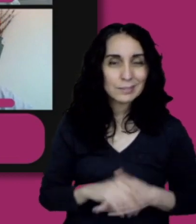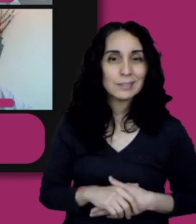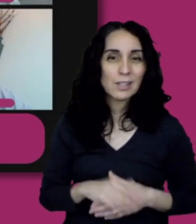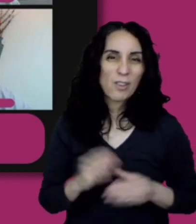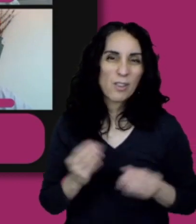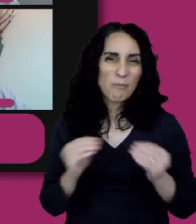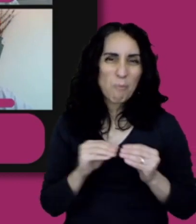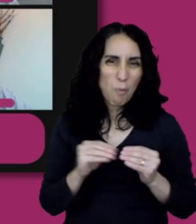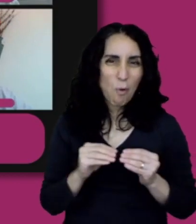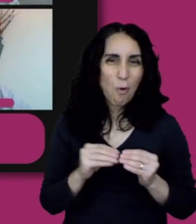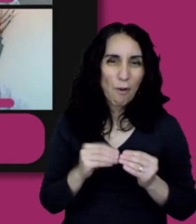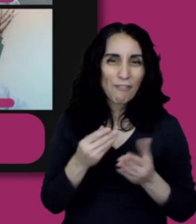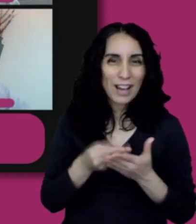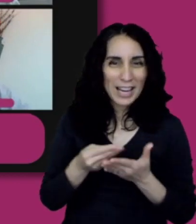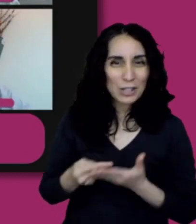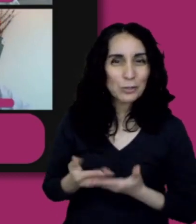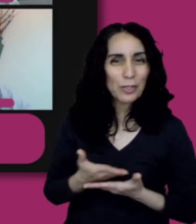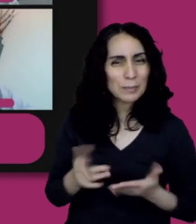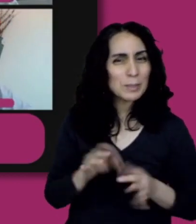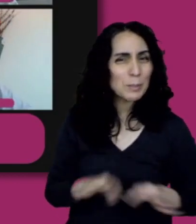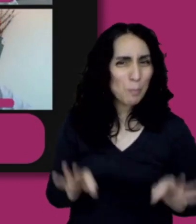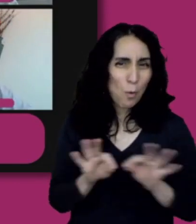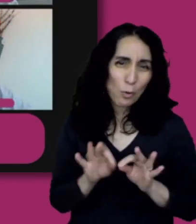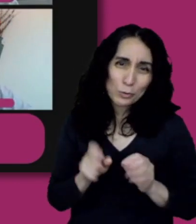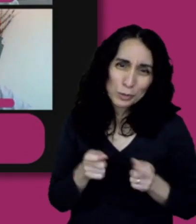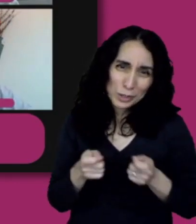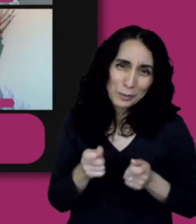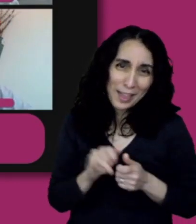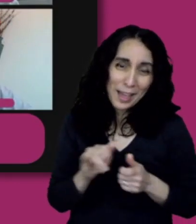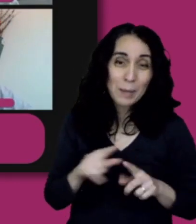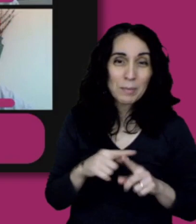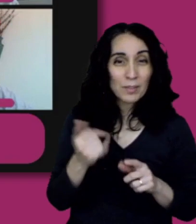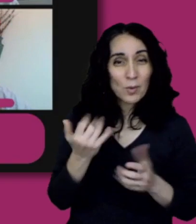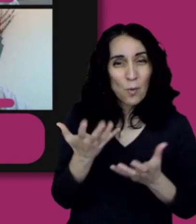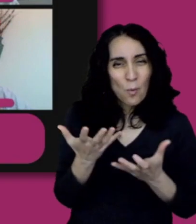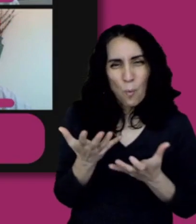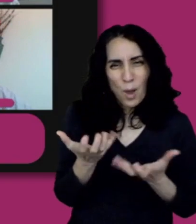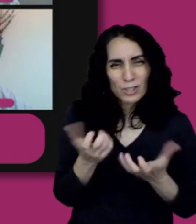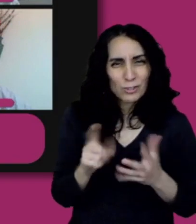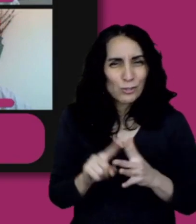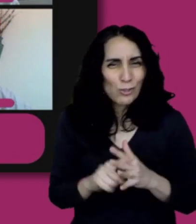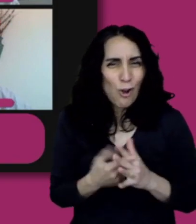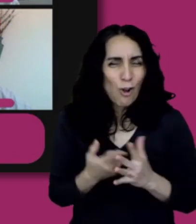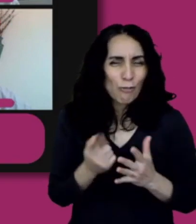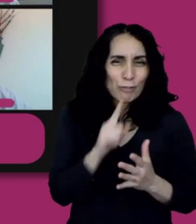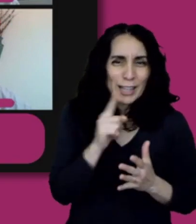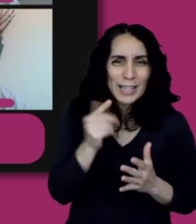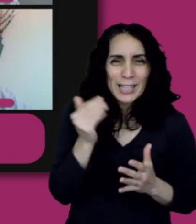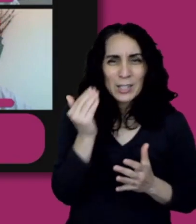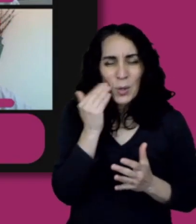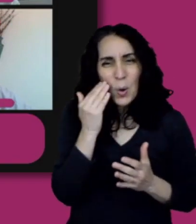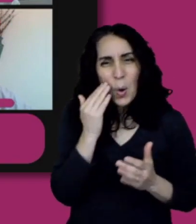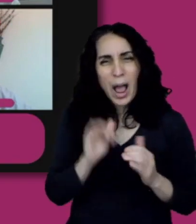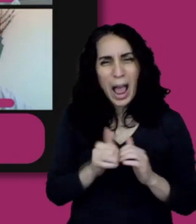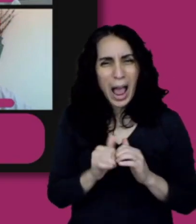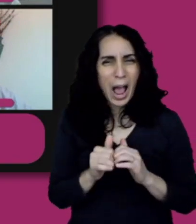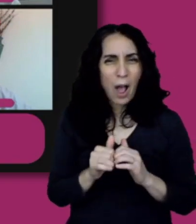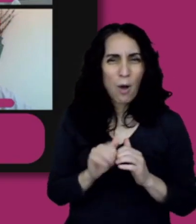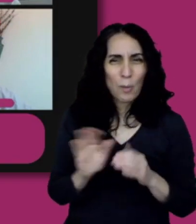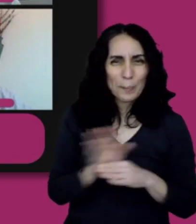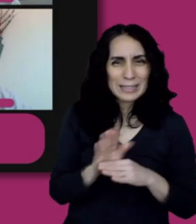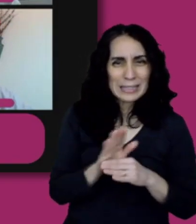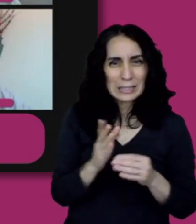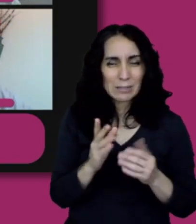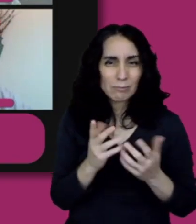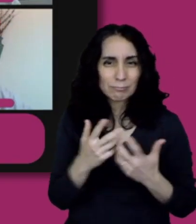It's just one small portion, the financials, but you do need to address them. But if you're just getting started and want to get a feel for how